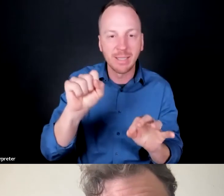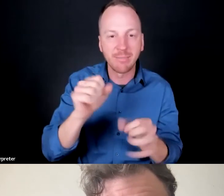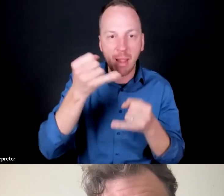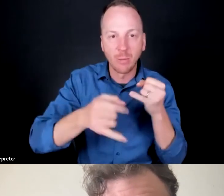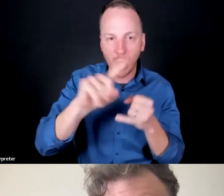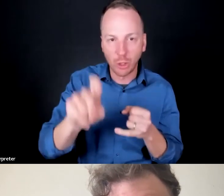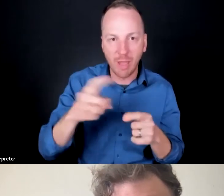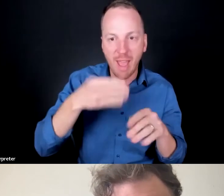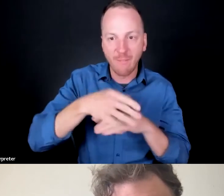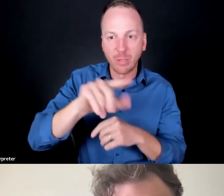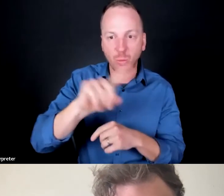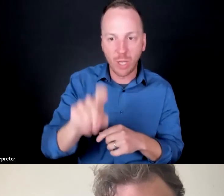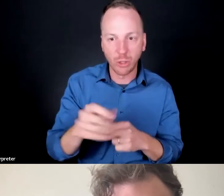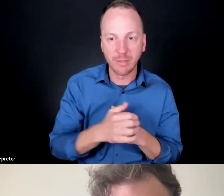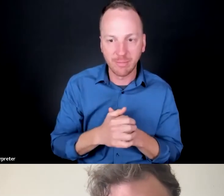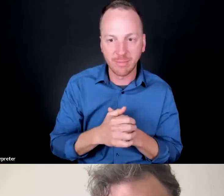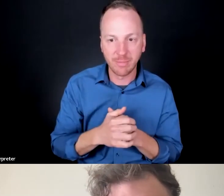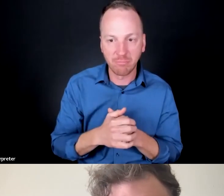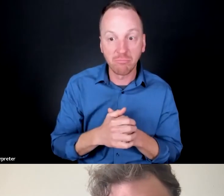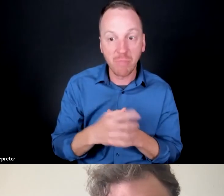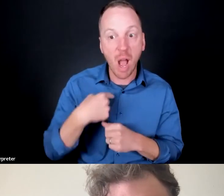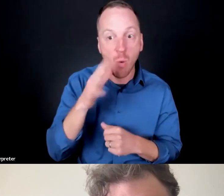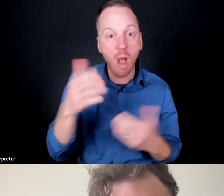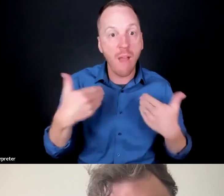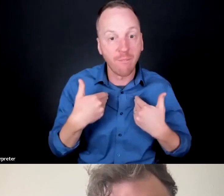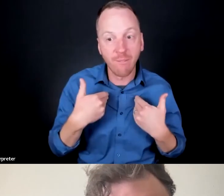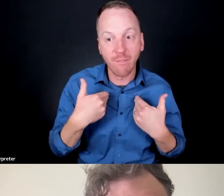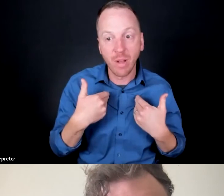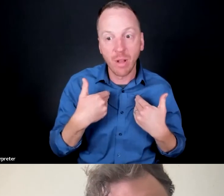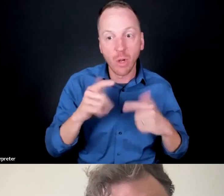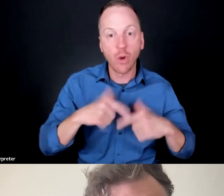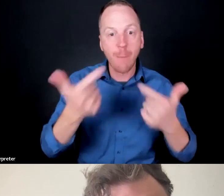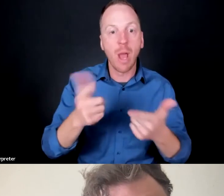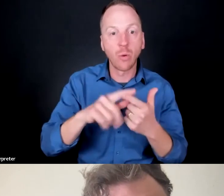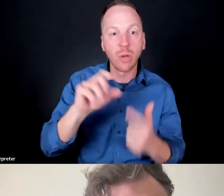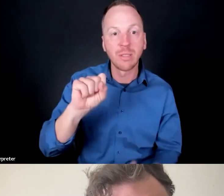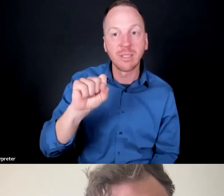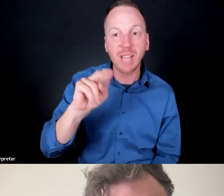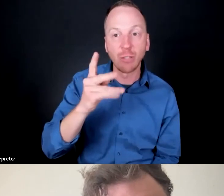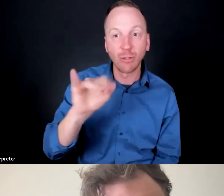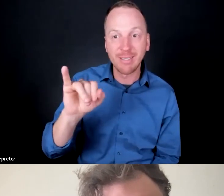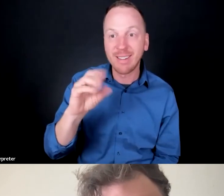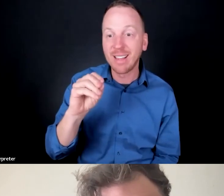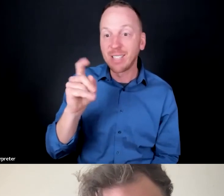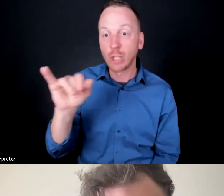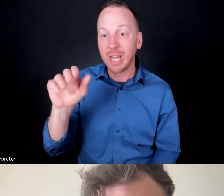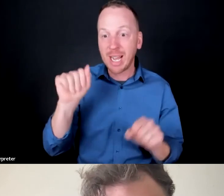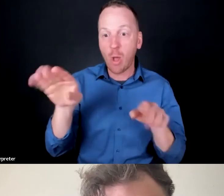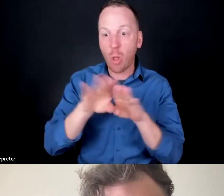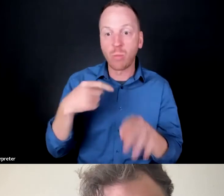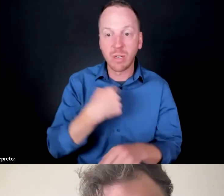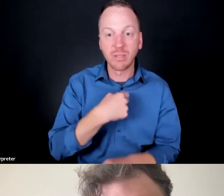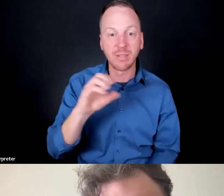question, and then after this question, I'll have turn it back to Sanjit, and Sanjit can close us